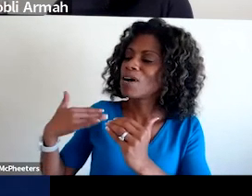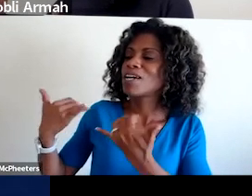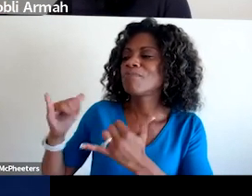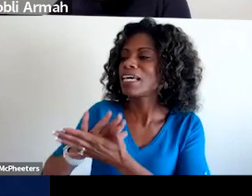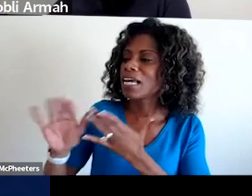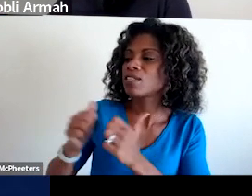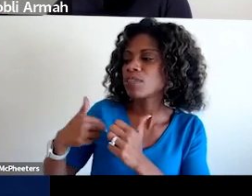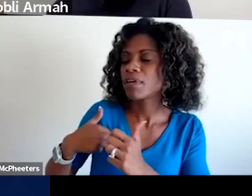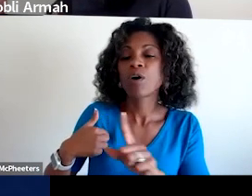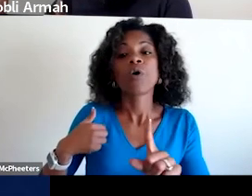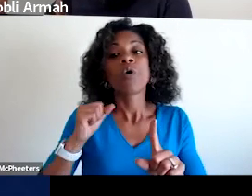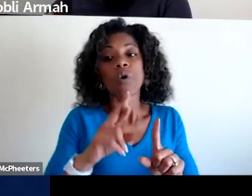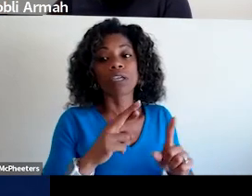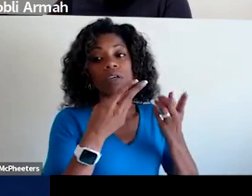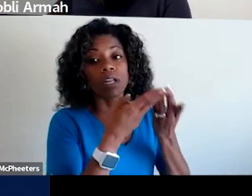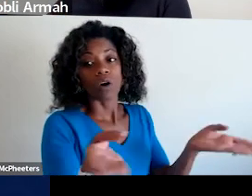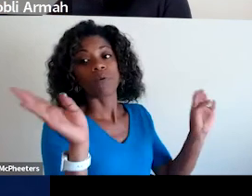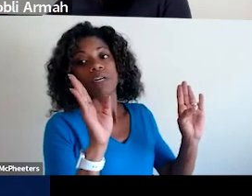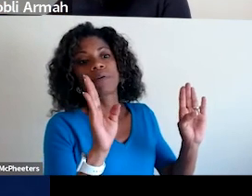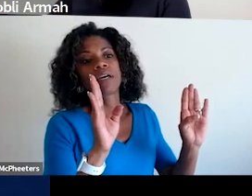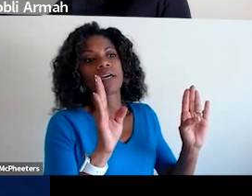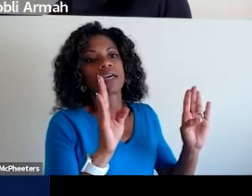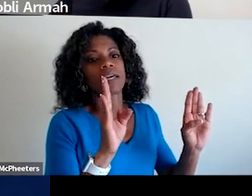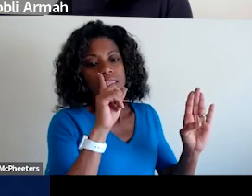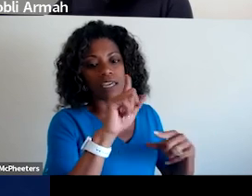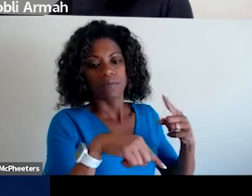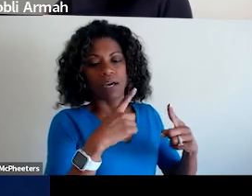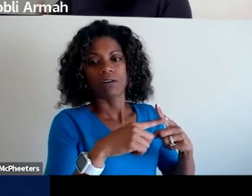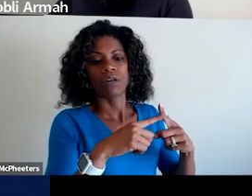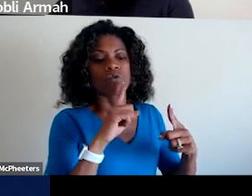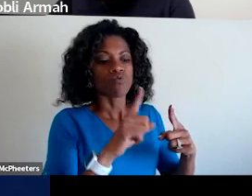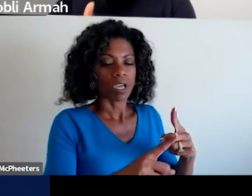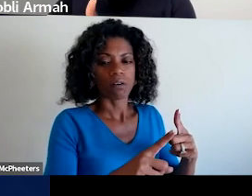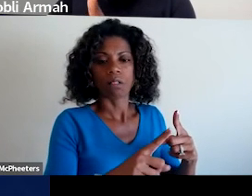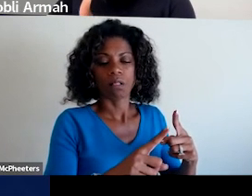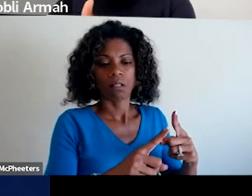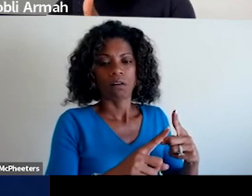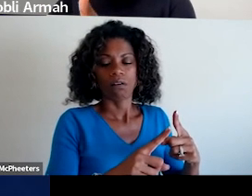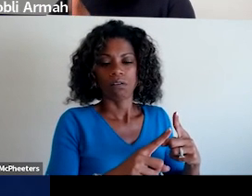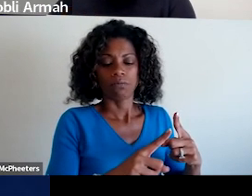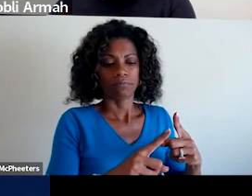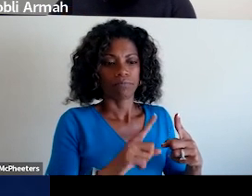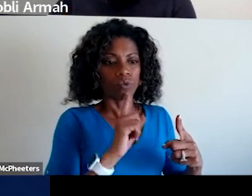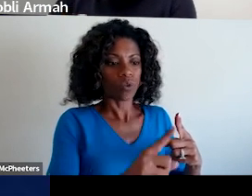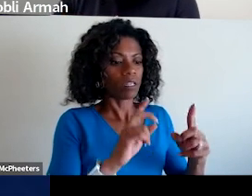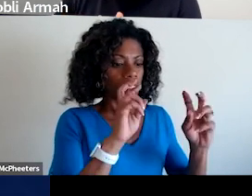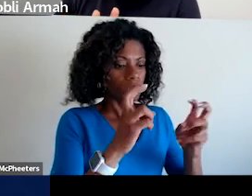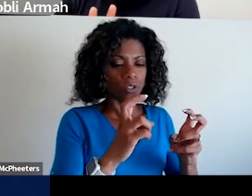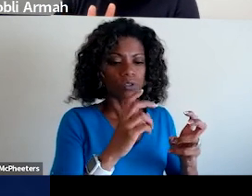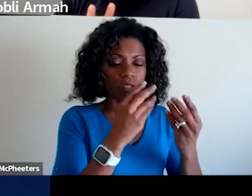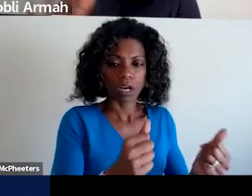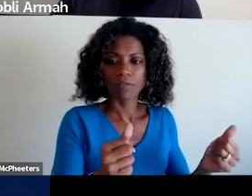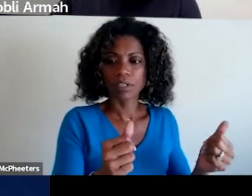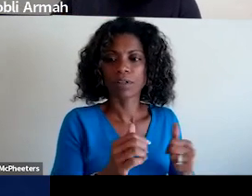messaging and what you put out to the world and how you align with your constituents. And so when Samia was talking about what language works best, I always like